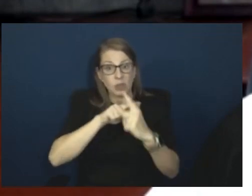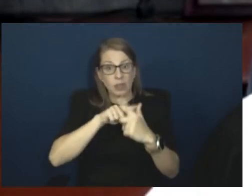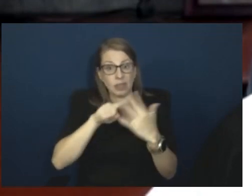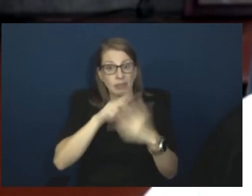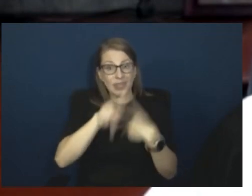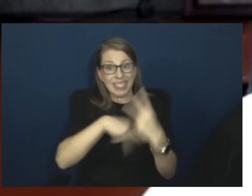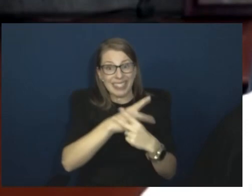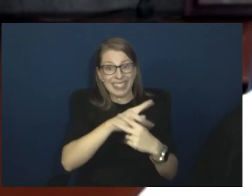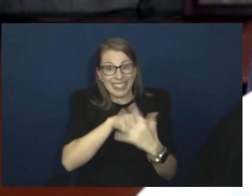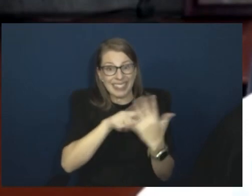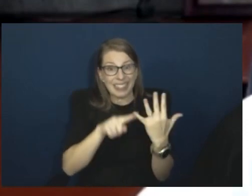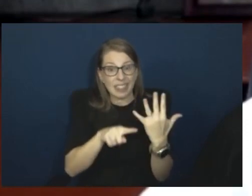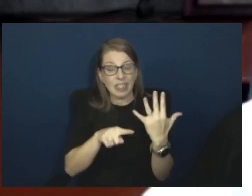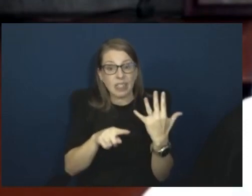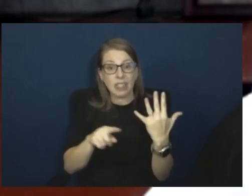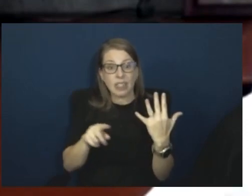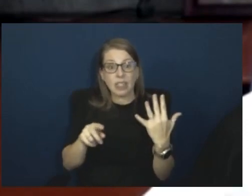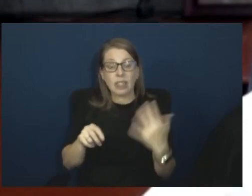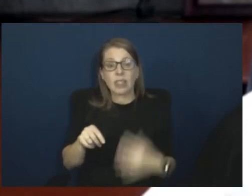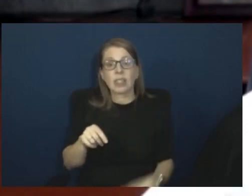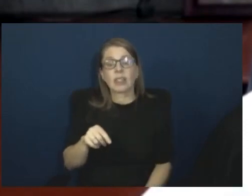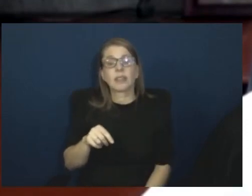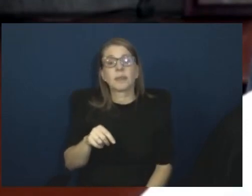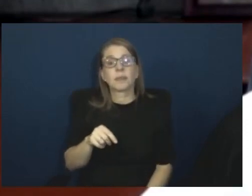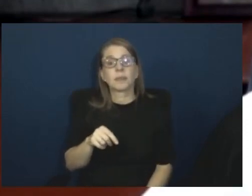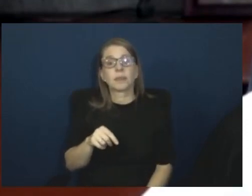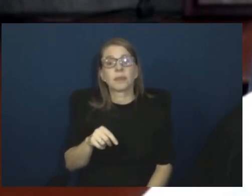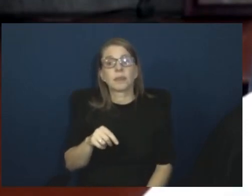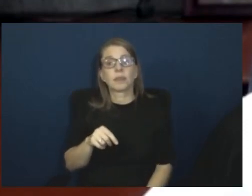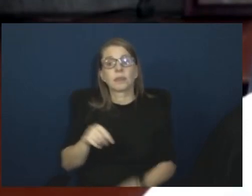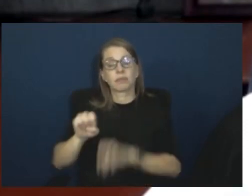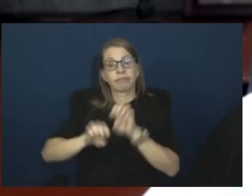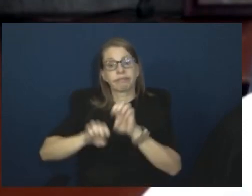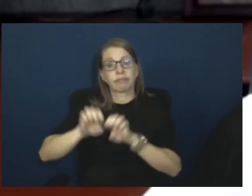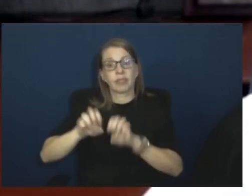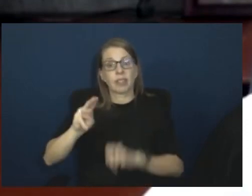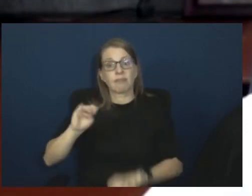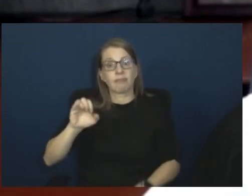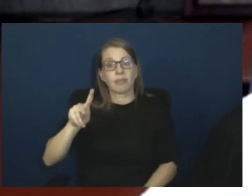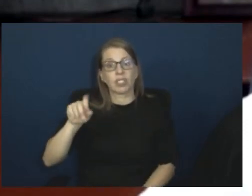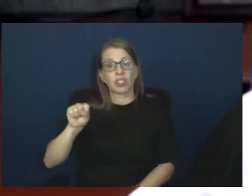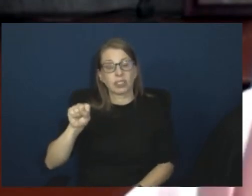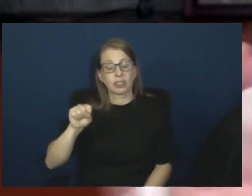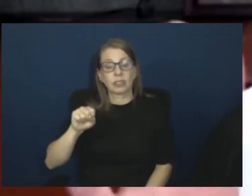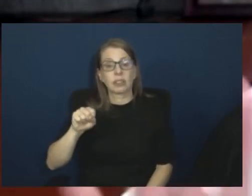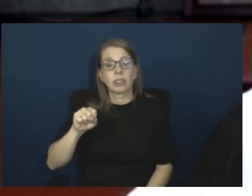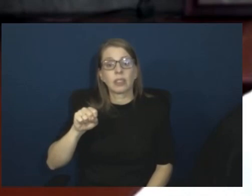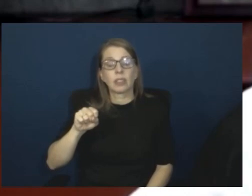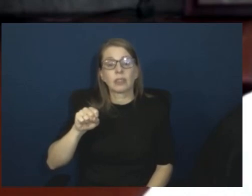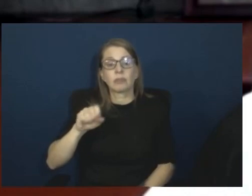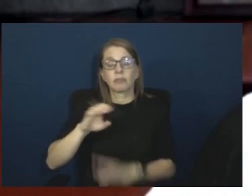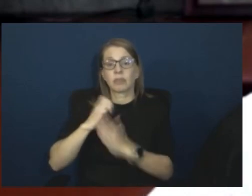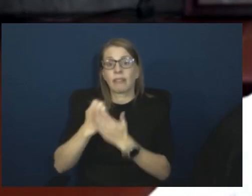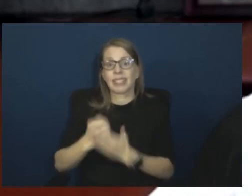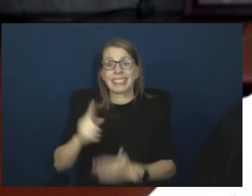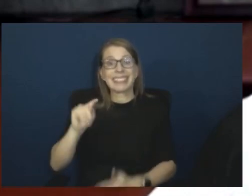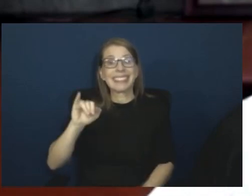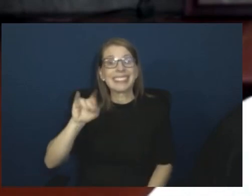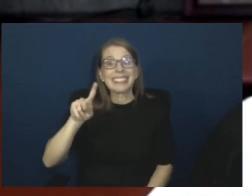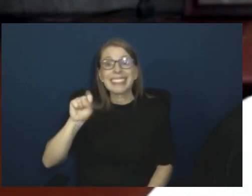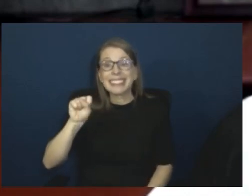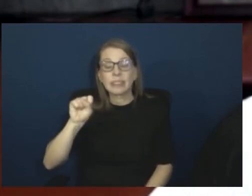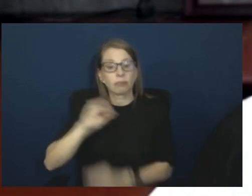experimental infection of midges. And there is no evidence that, not ticks, there's no evidence